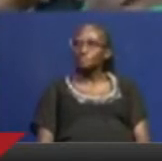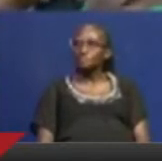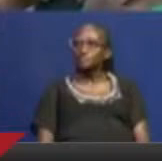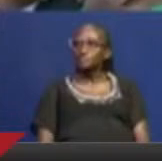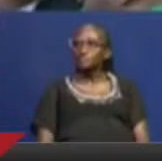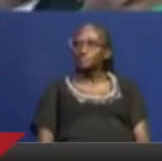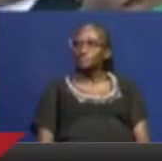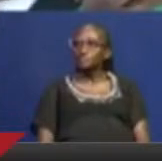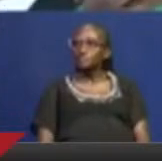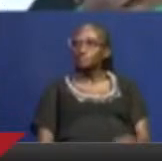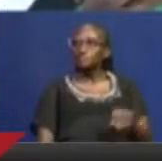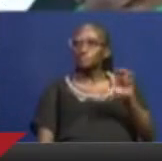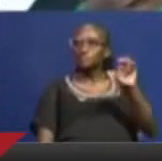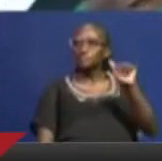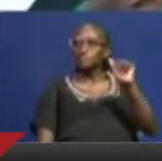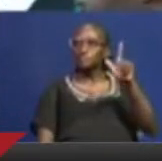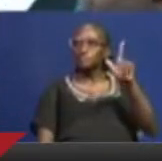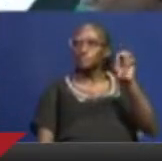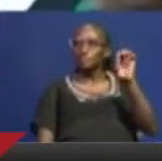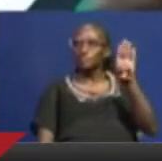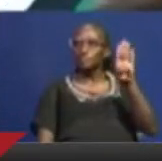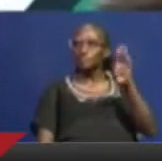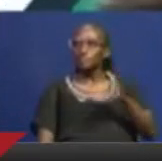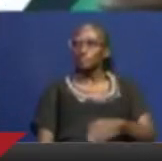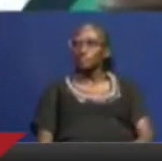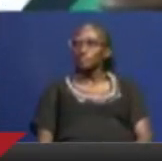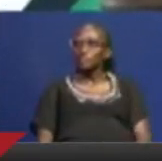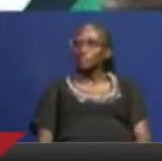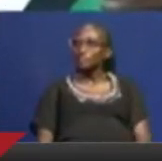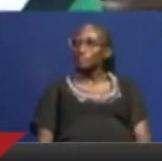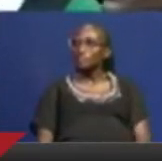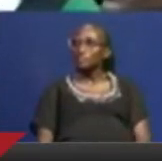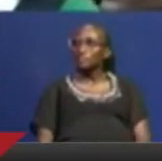Machakos Town Caleb Mutiso Mule.